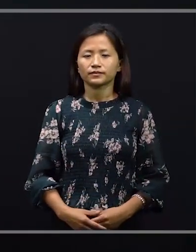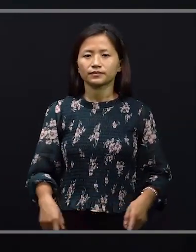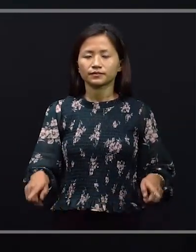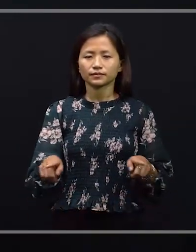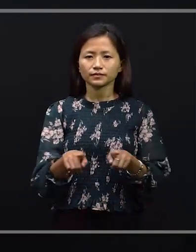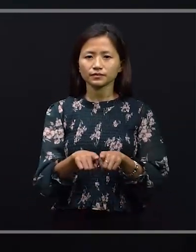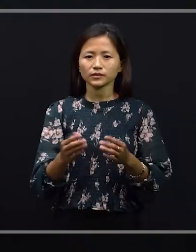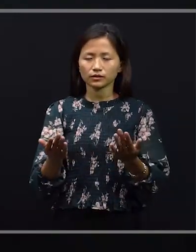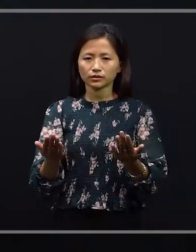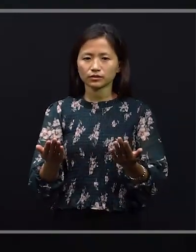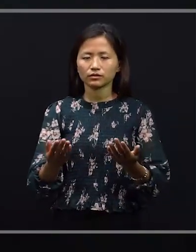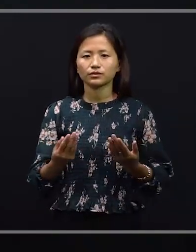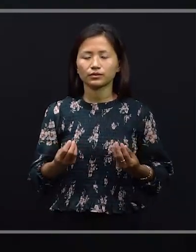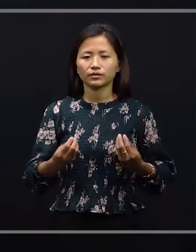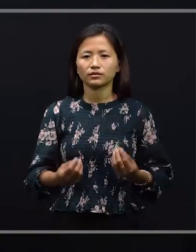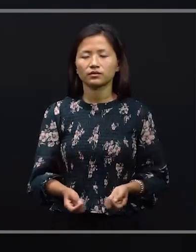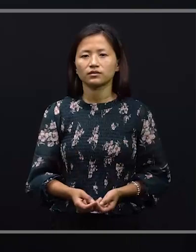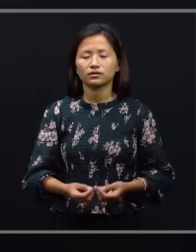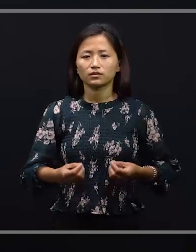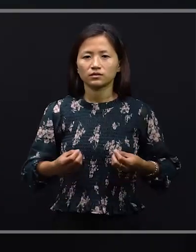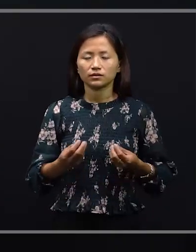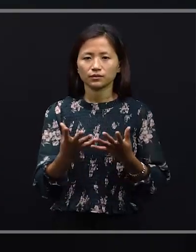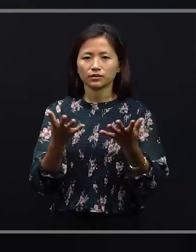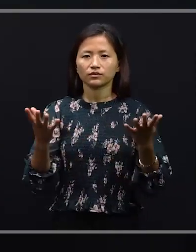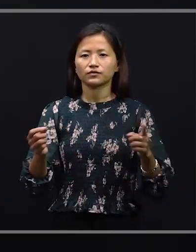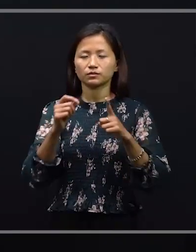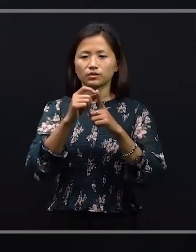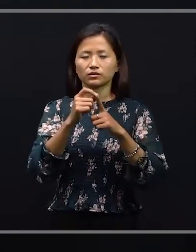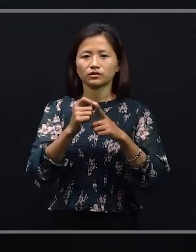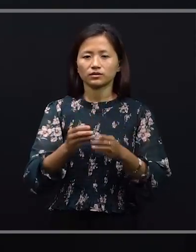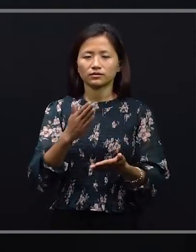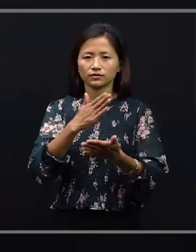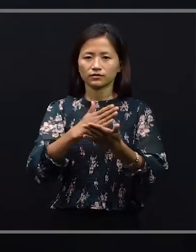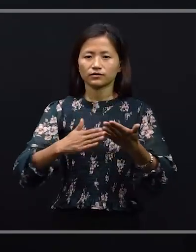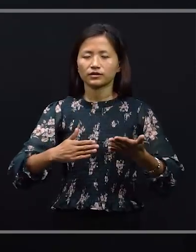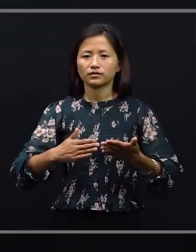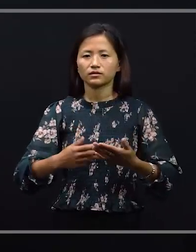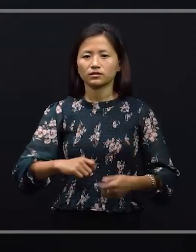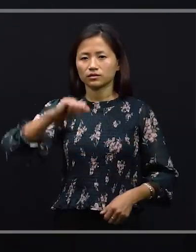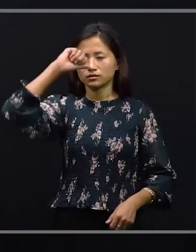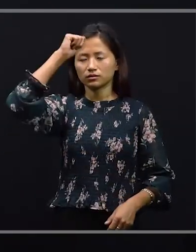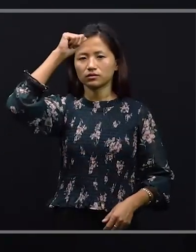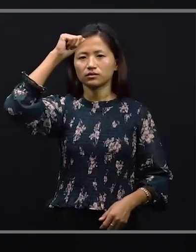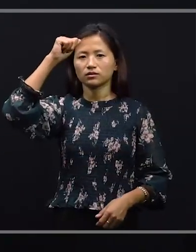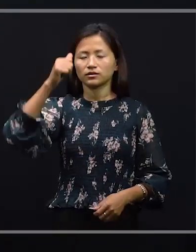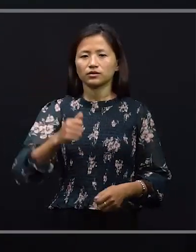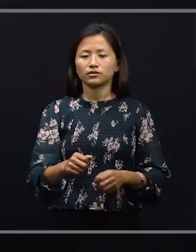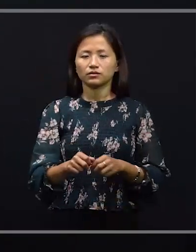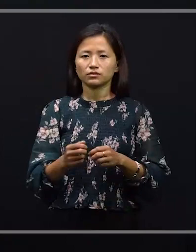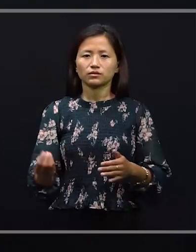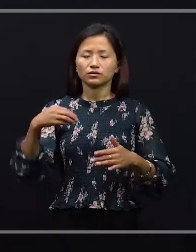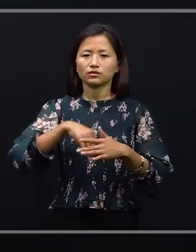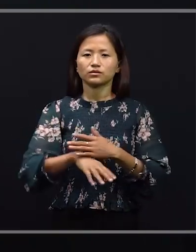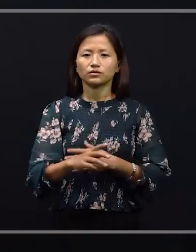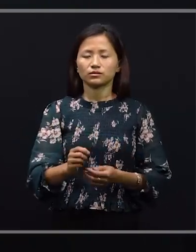are aware, because of the British policy of divide and rule, now India is again divided into Hindus